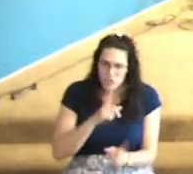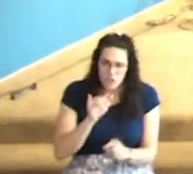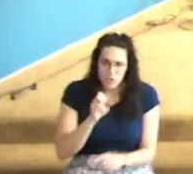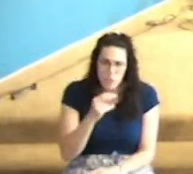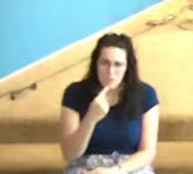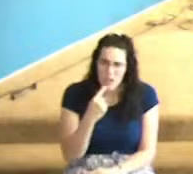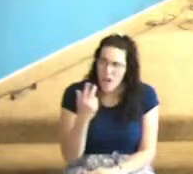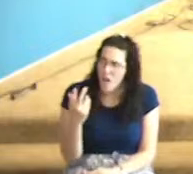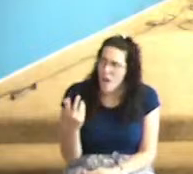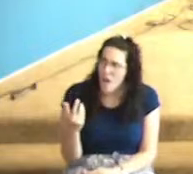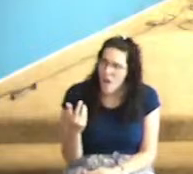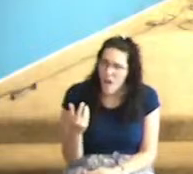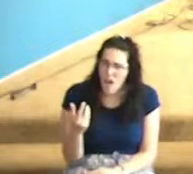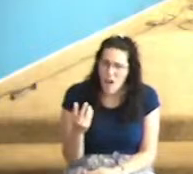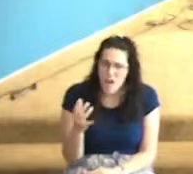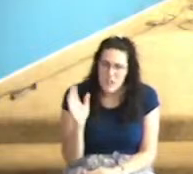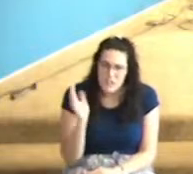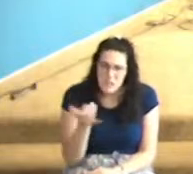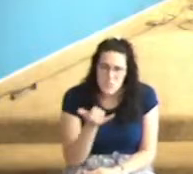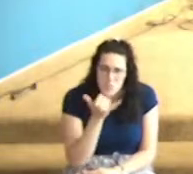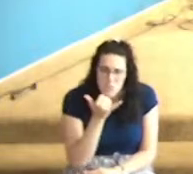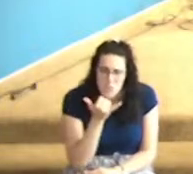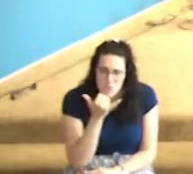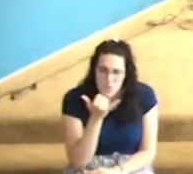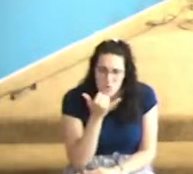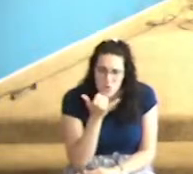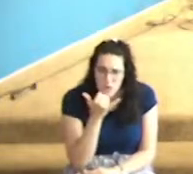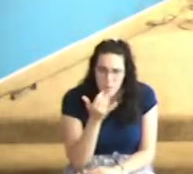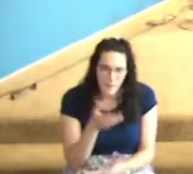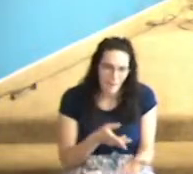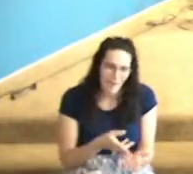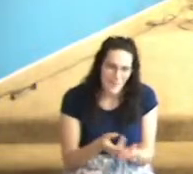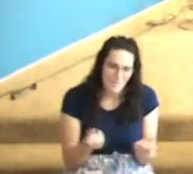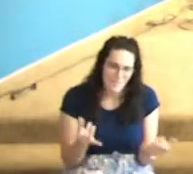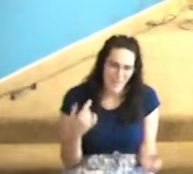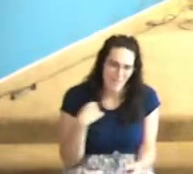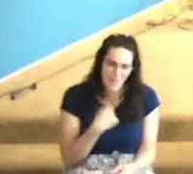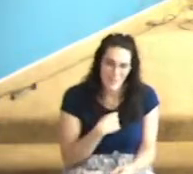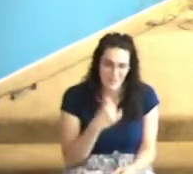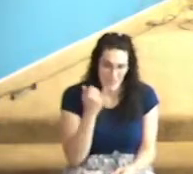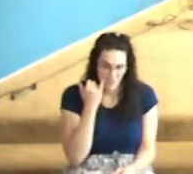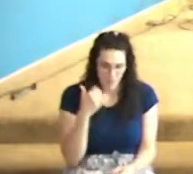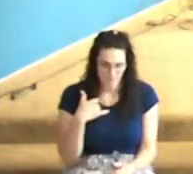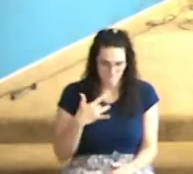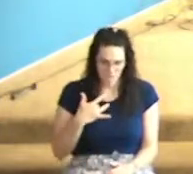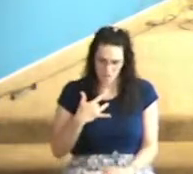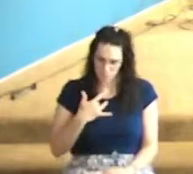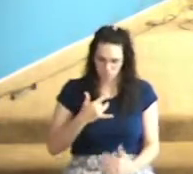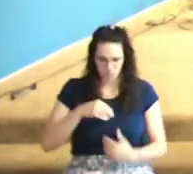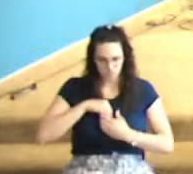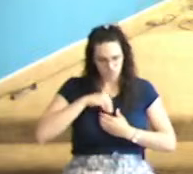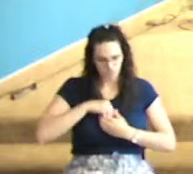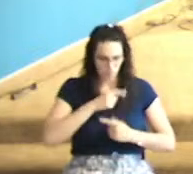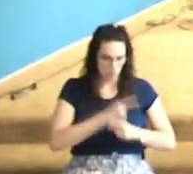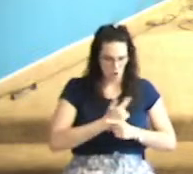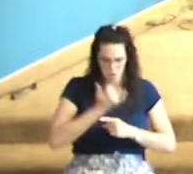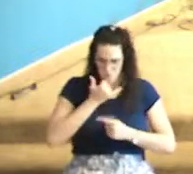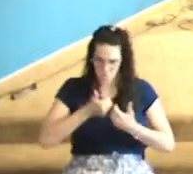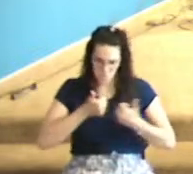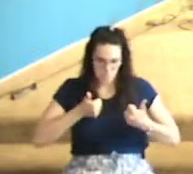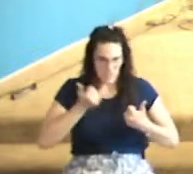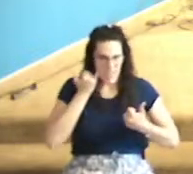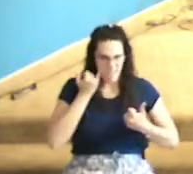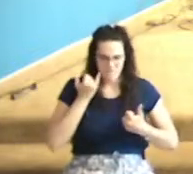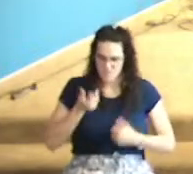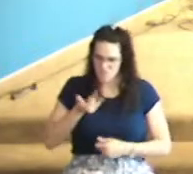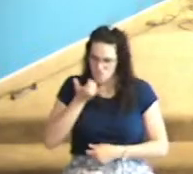But to Jonah, this seemed very wrong. Let's be honest, there's a lot of us that you have a pretty strong sense of right and wrong, and when something's